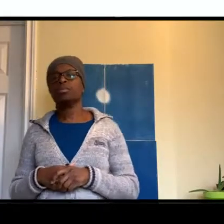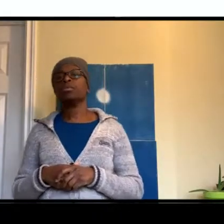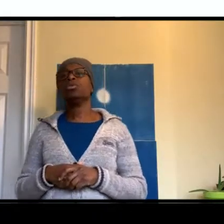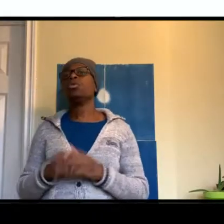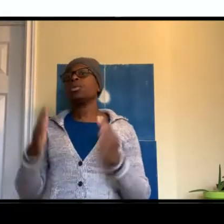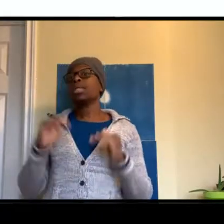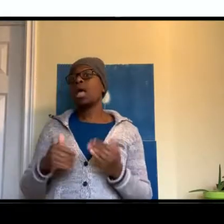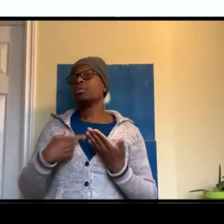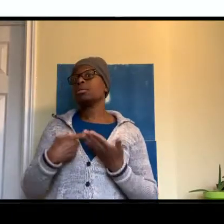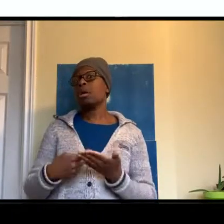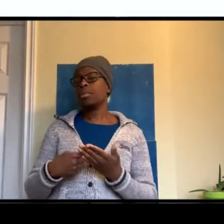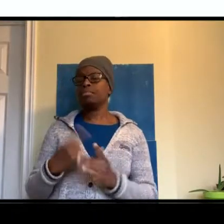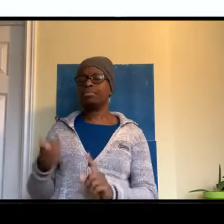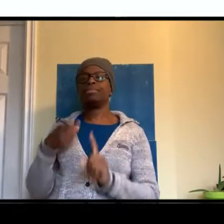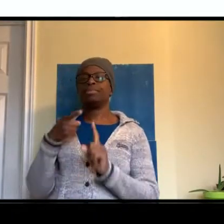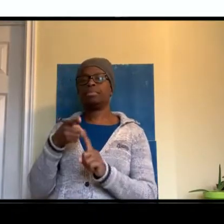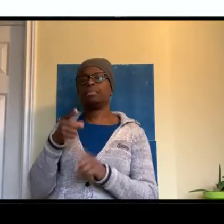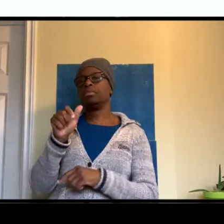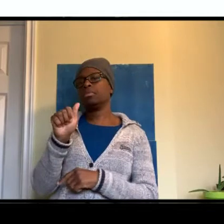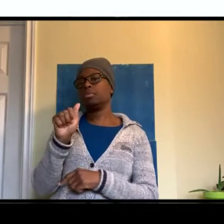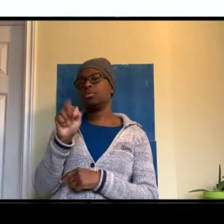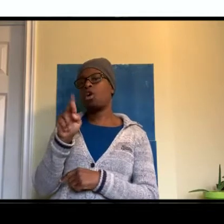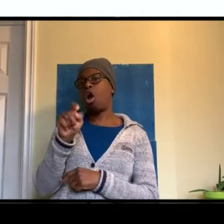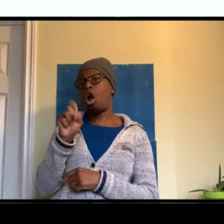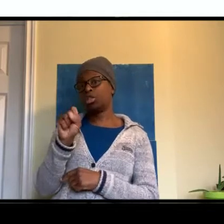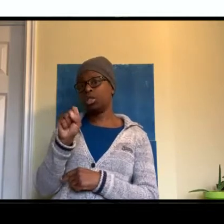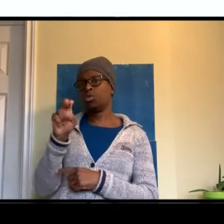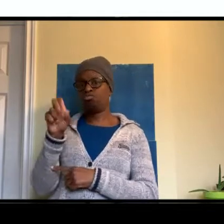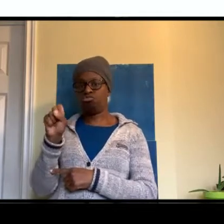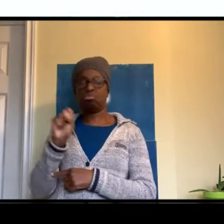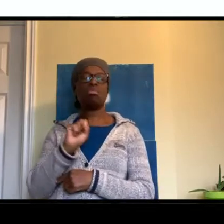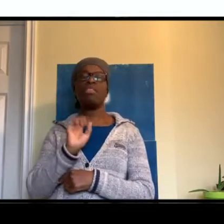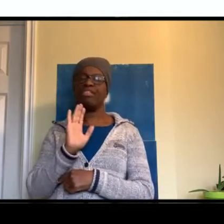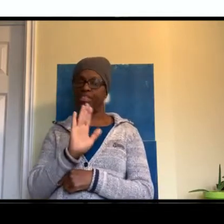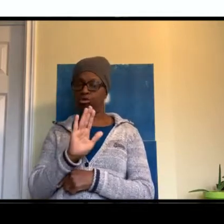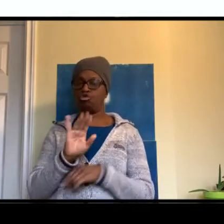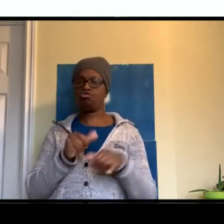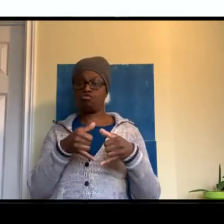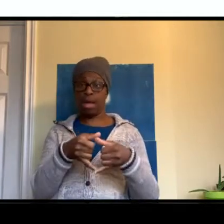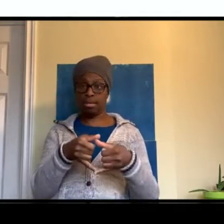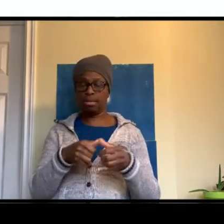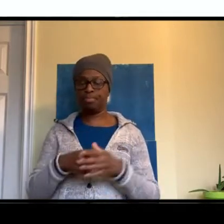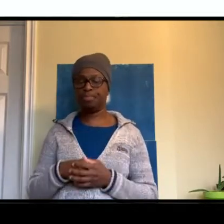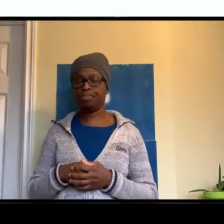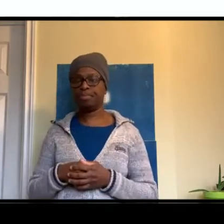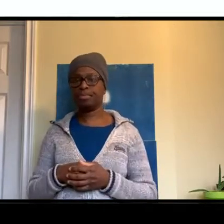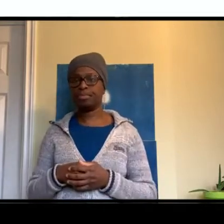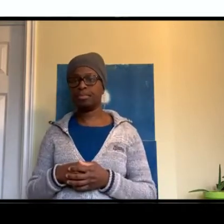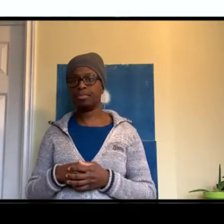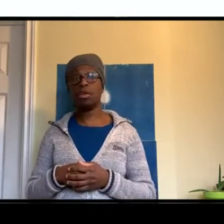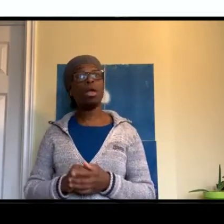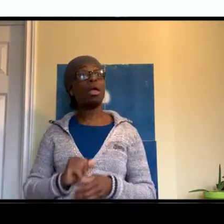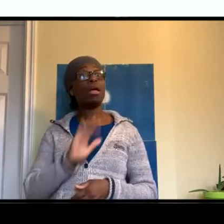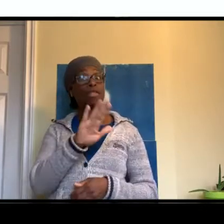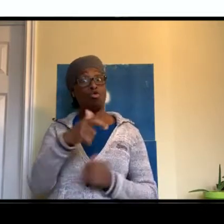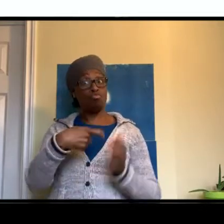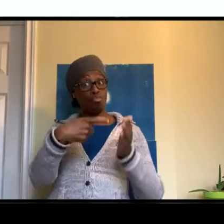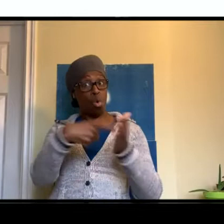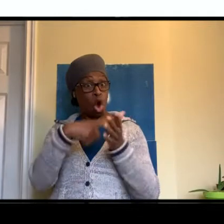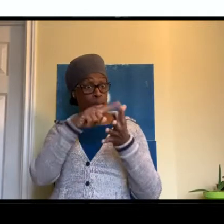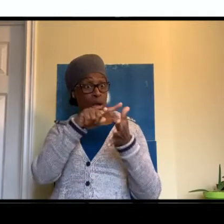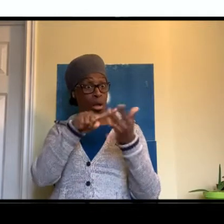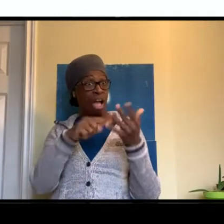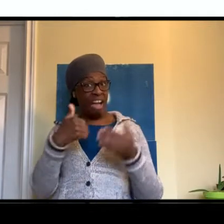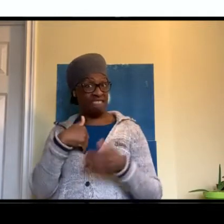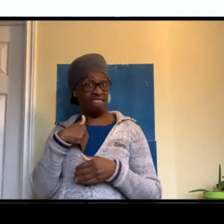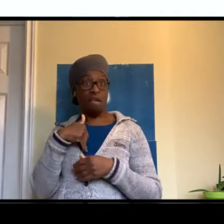So these criteria are published online, but the scores are actually not published online. So I only learned of these scores from a friend who was a peer